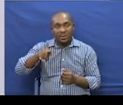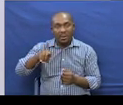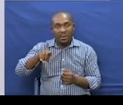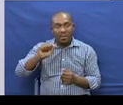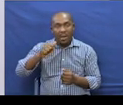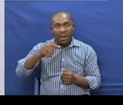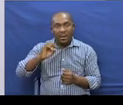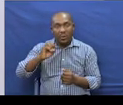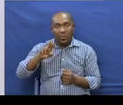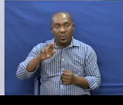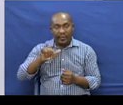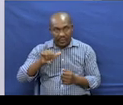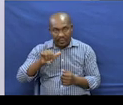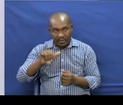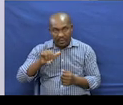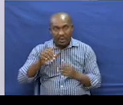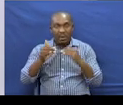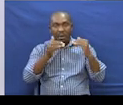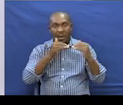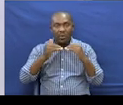is also